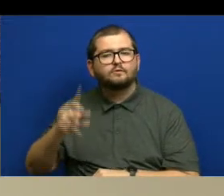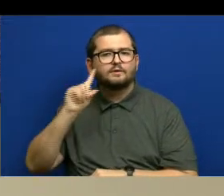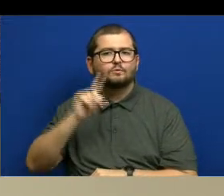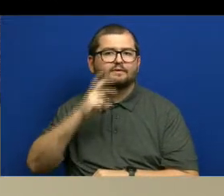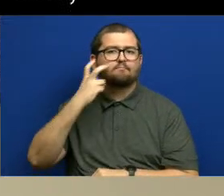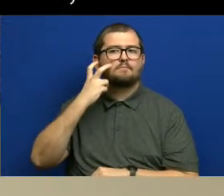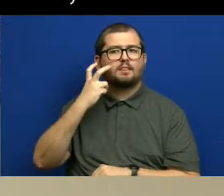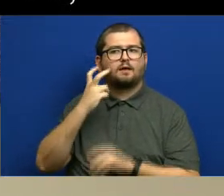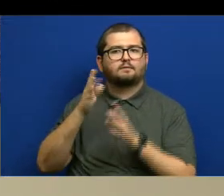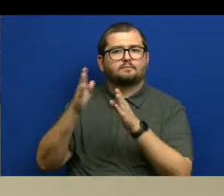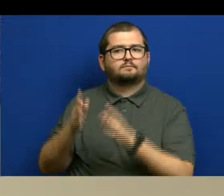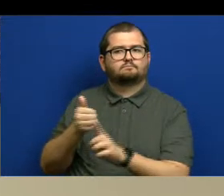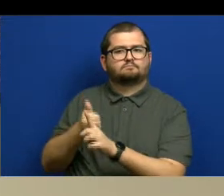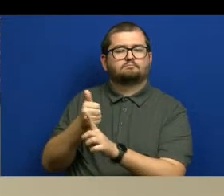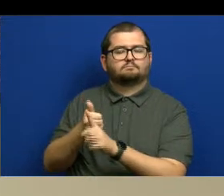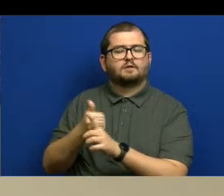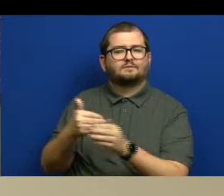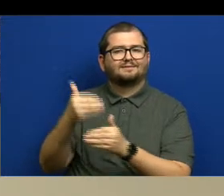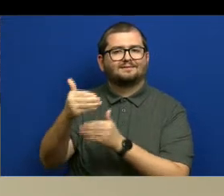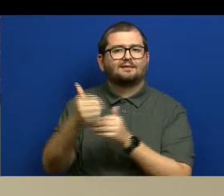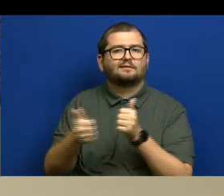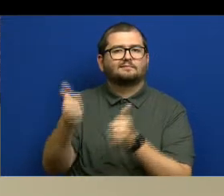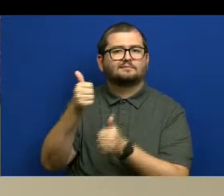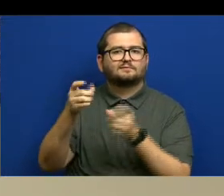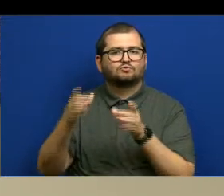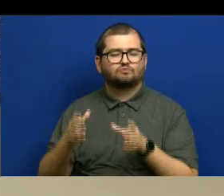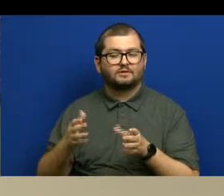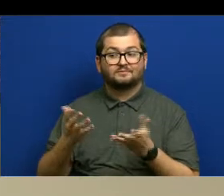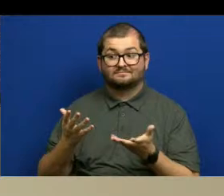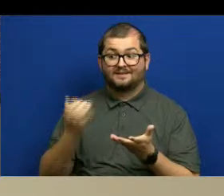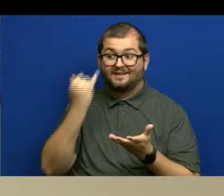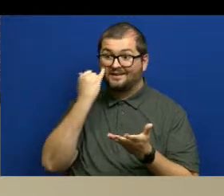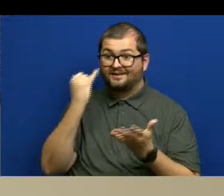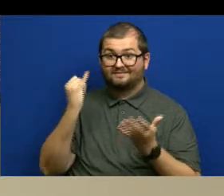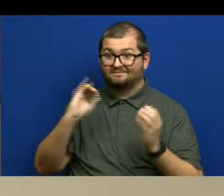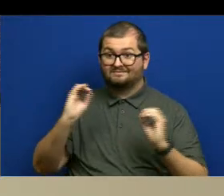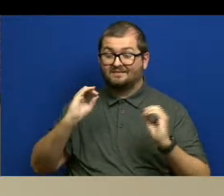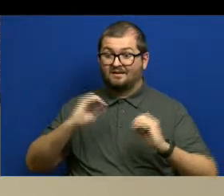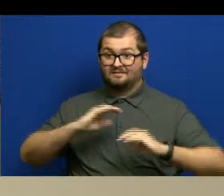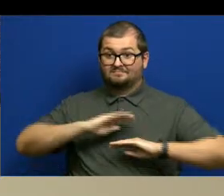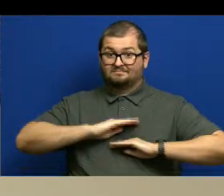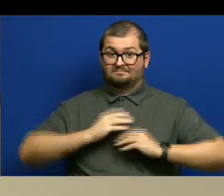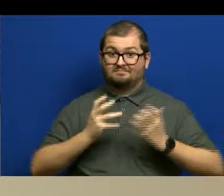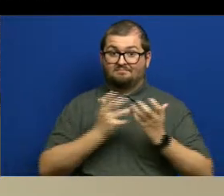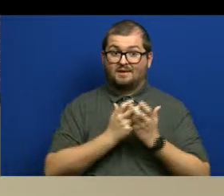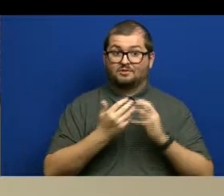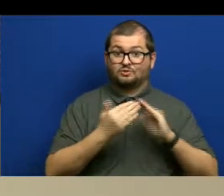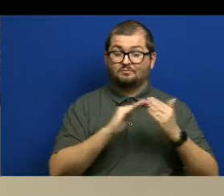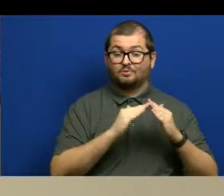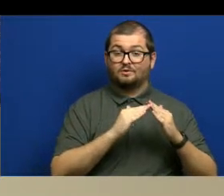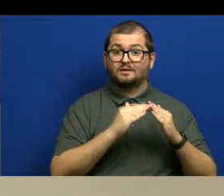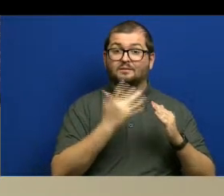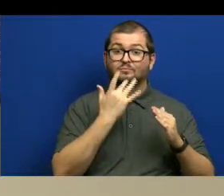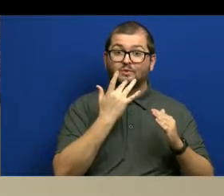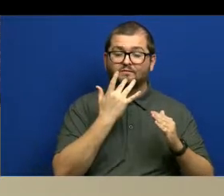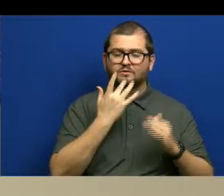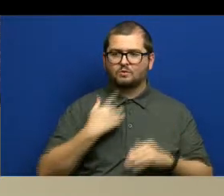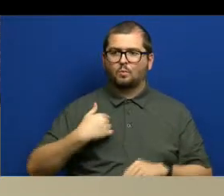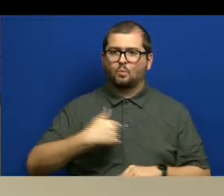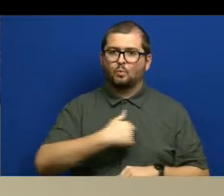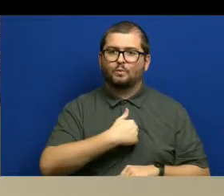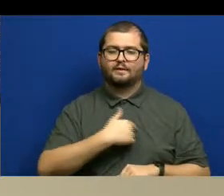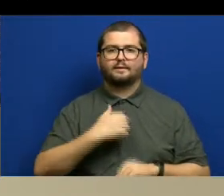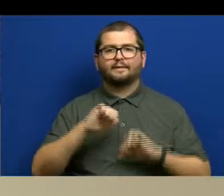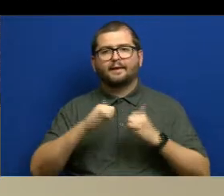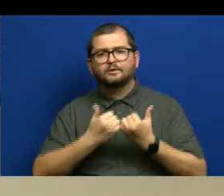as the next executive director. When there isn't a qualifying candidate that meets the community preferences, we as a community, commission, and